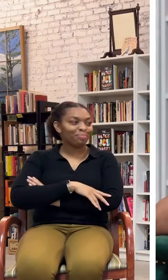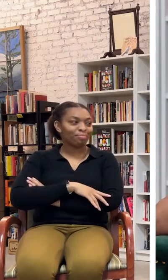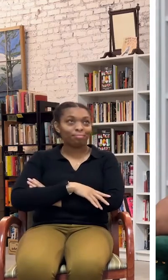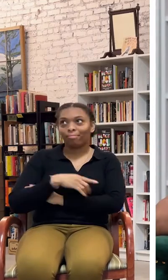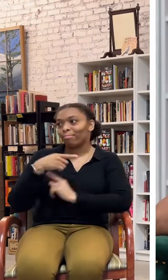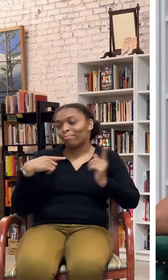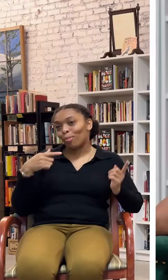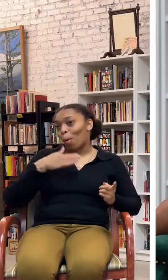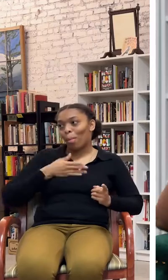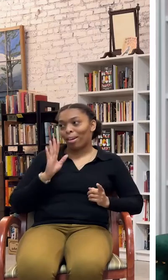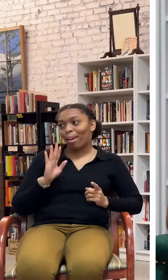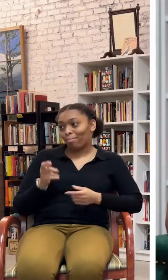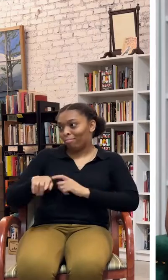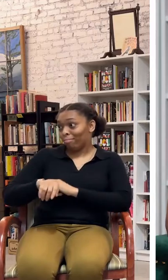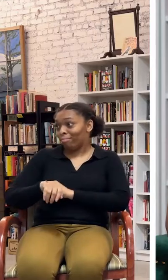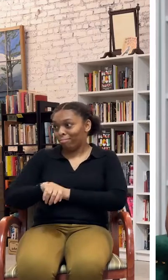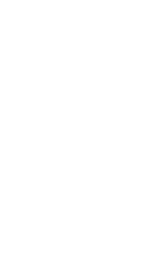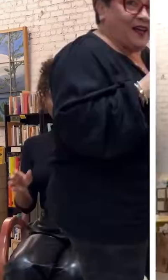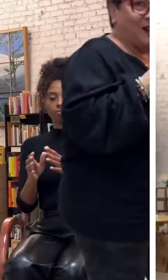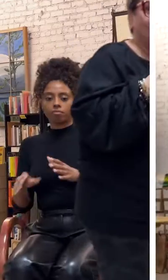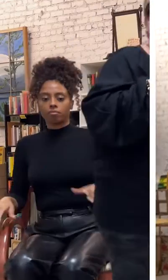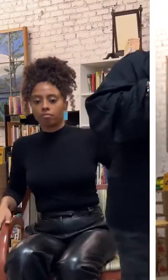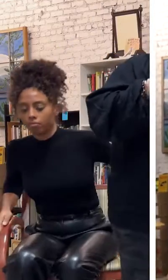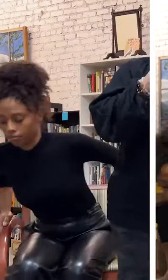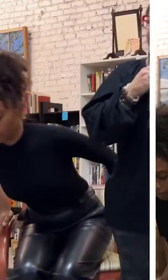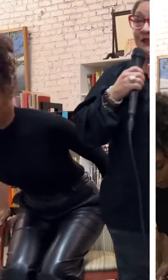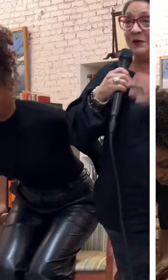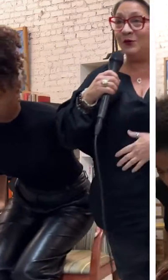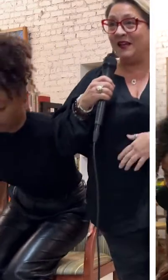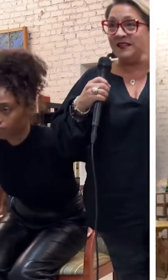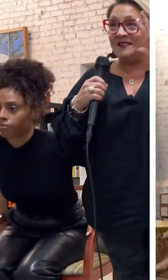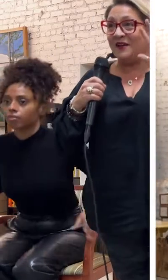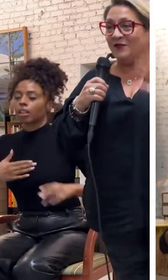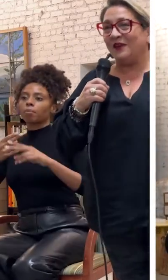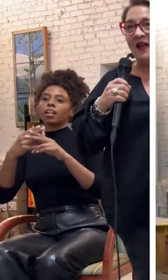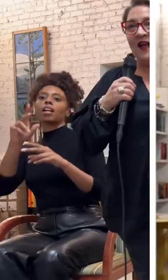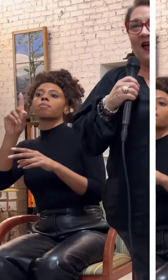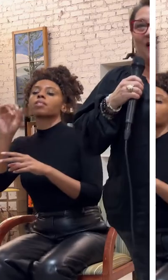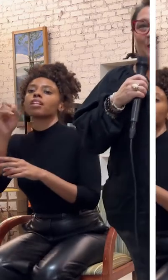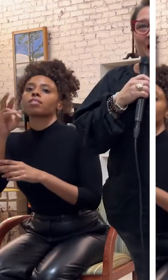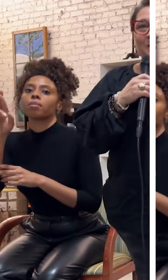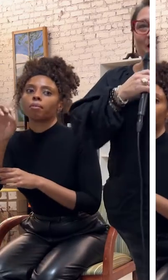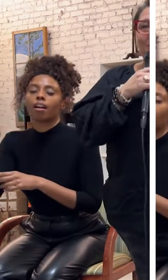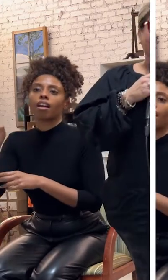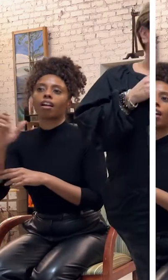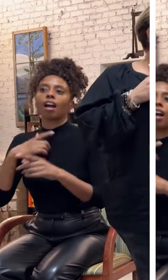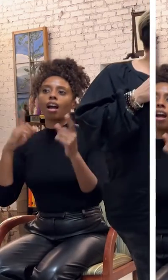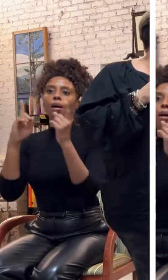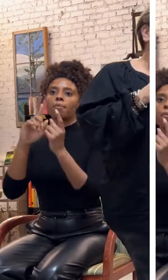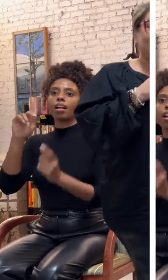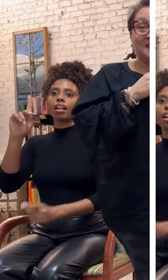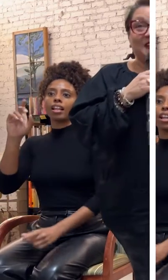Oh my God. Yes, we're doing it. I met Kleaver. My name is Desiree Montañez. Hi, everyone. I met